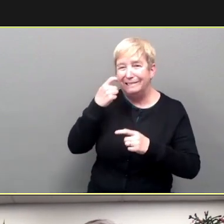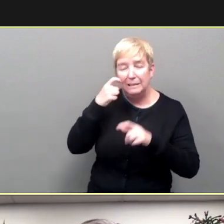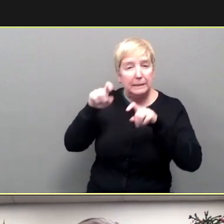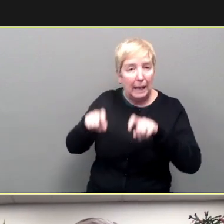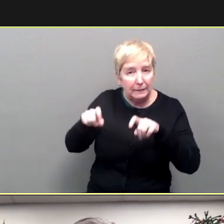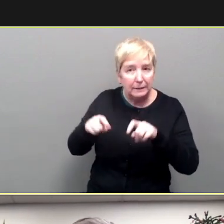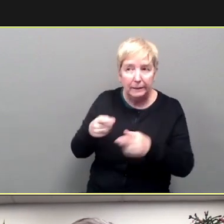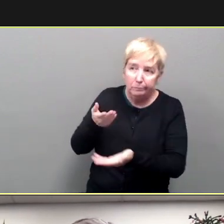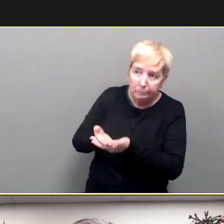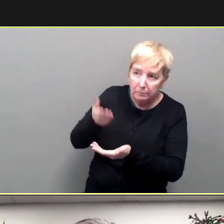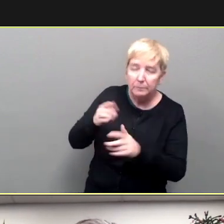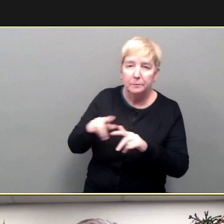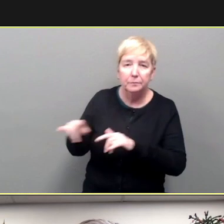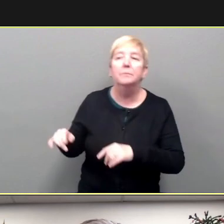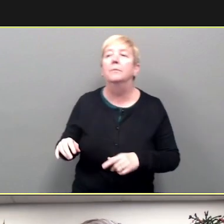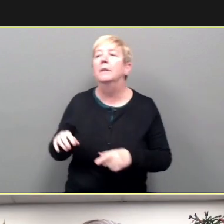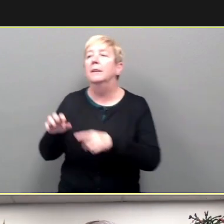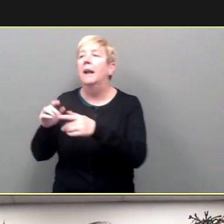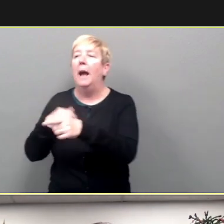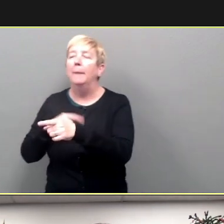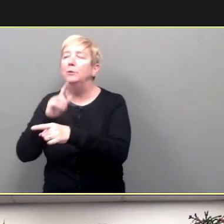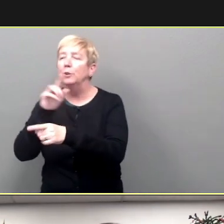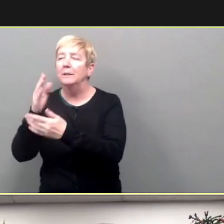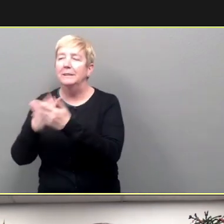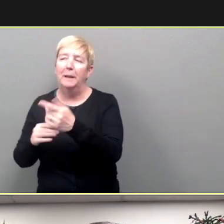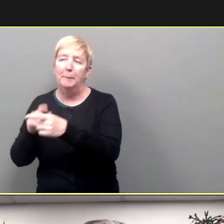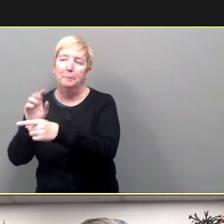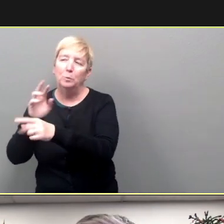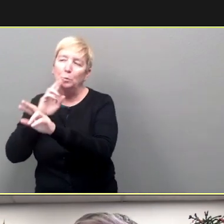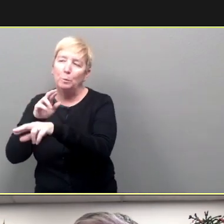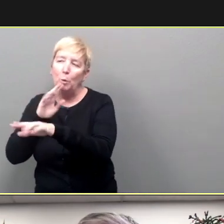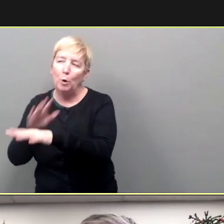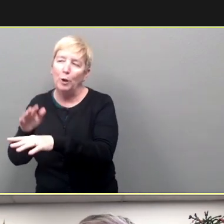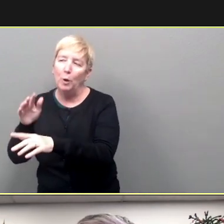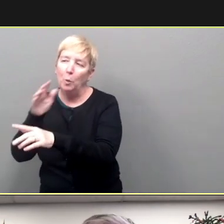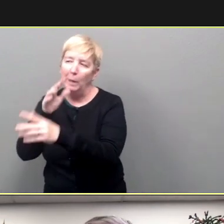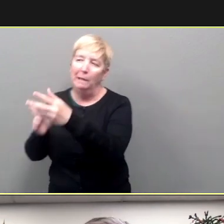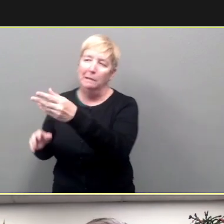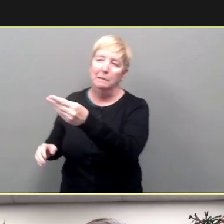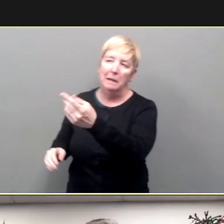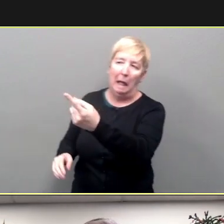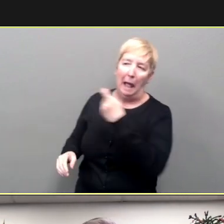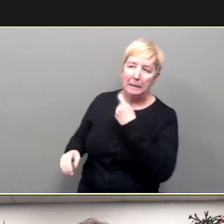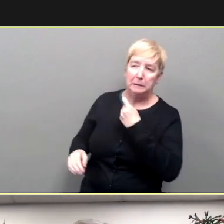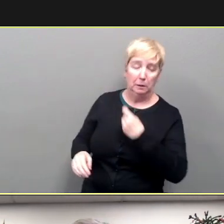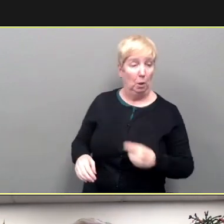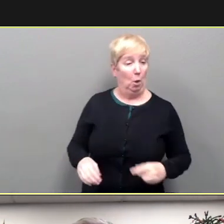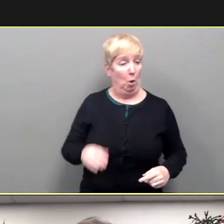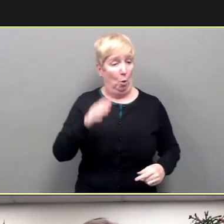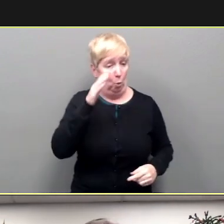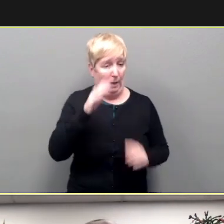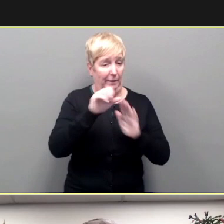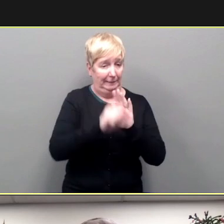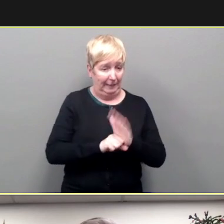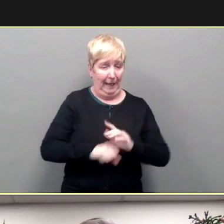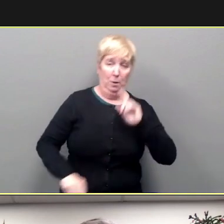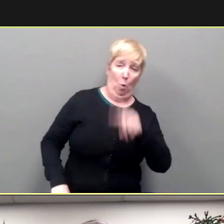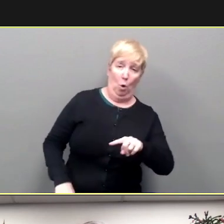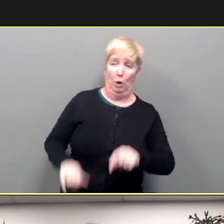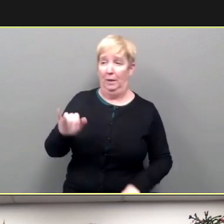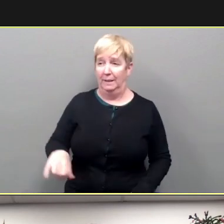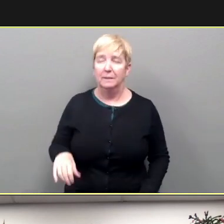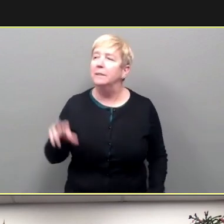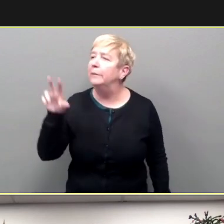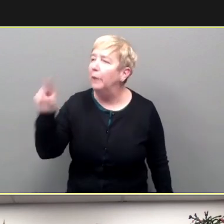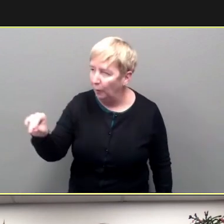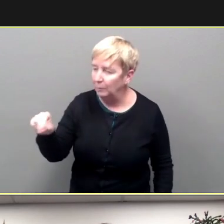And some reporter will ask me, does the state at the present time have plans to just order this? And the answer is no. So we'll save that question.